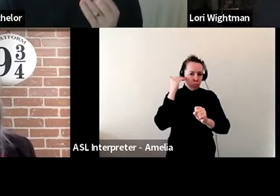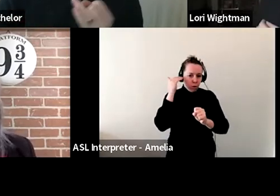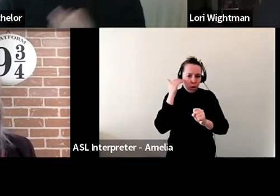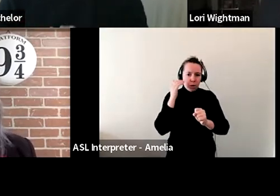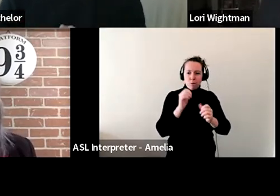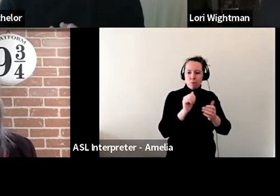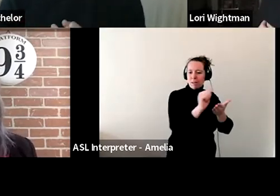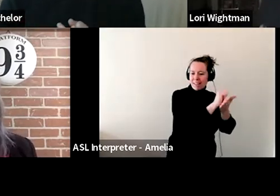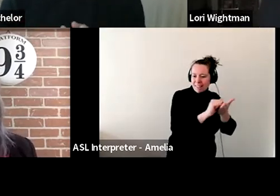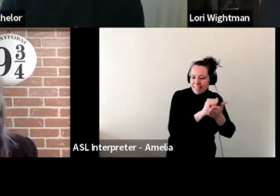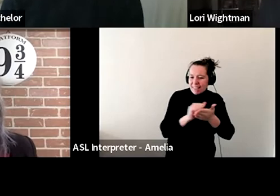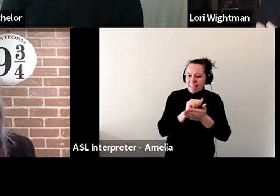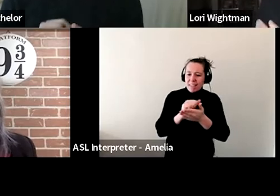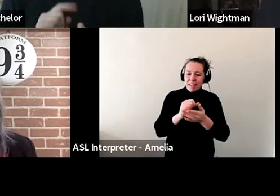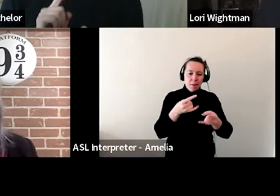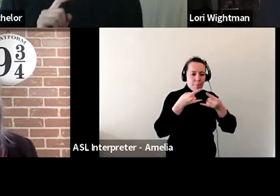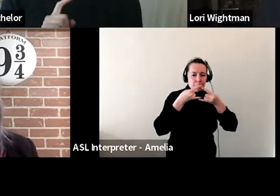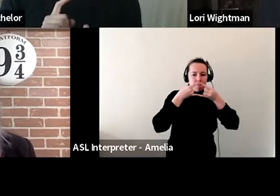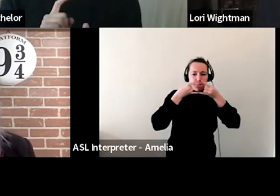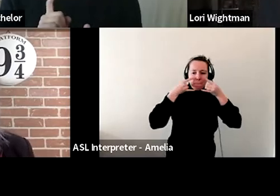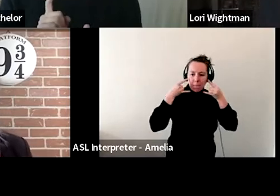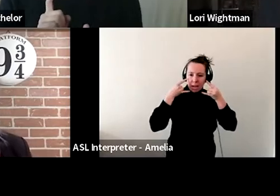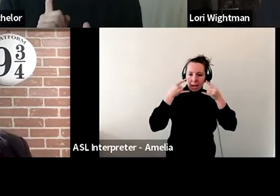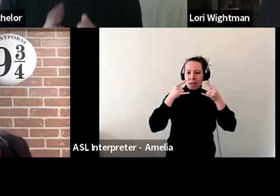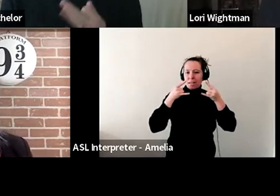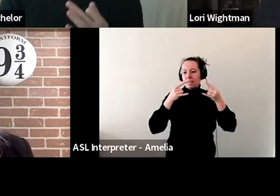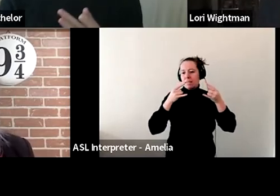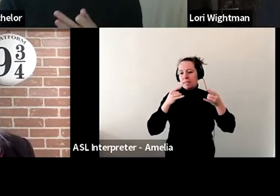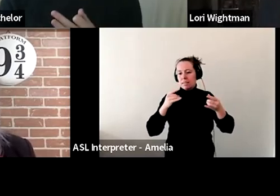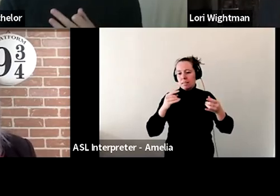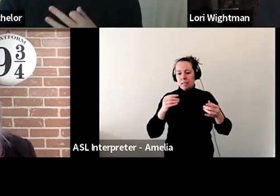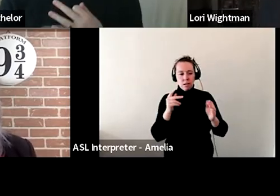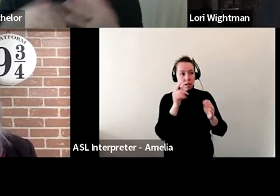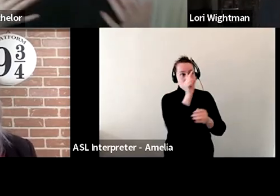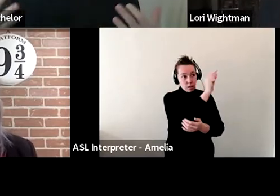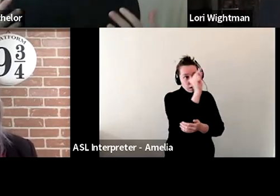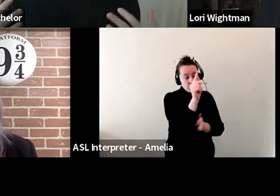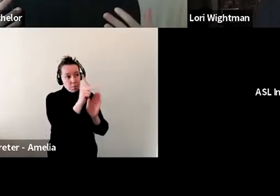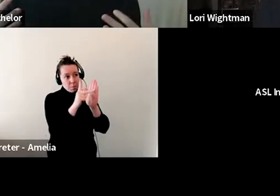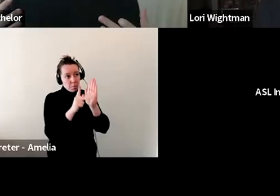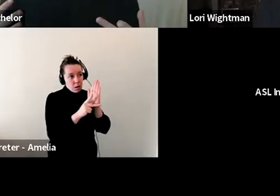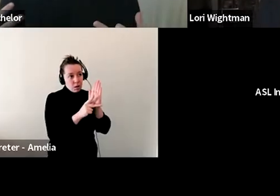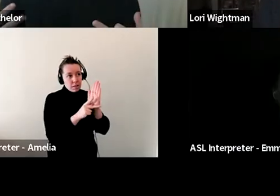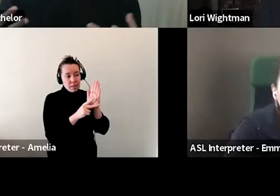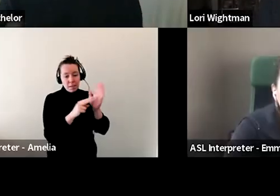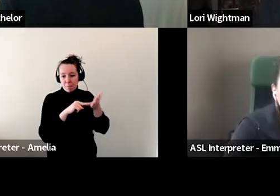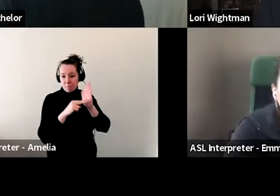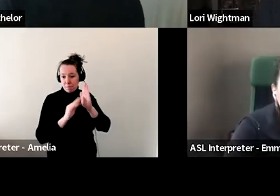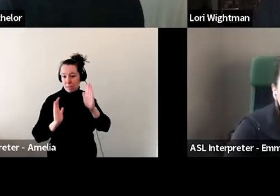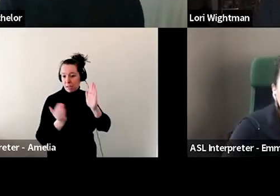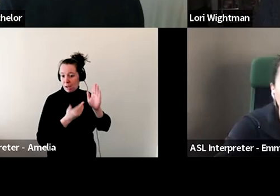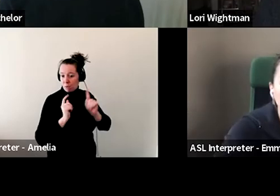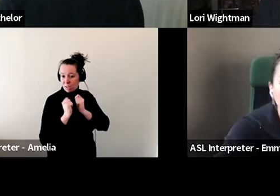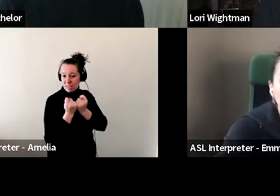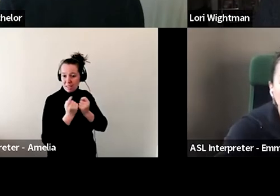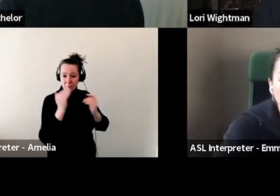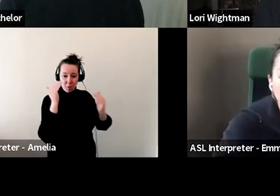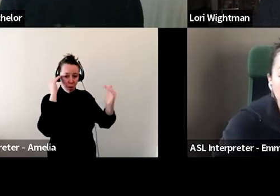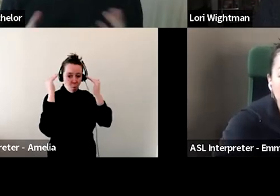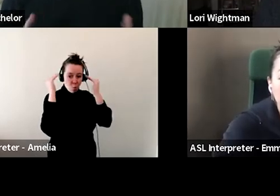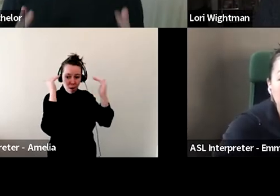masks available, of, you know, really looking at government policy and being aware as a business person. Um,